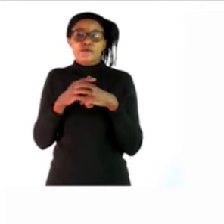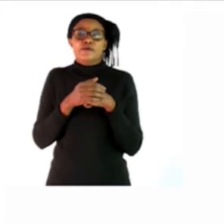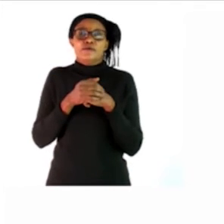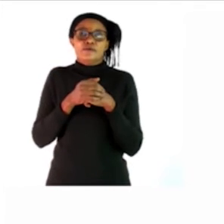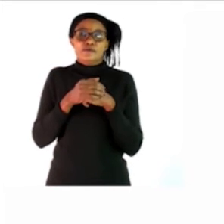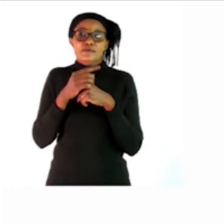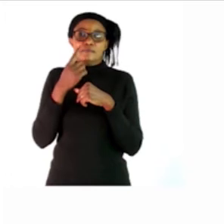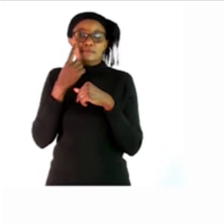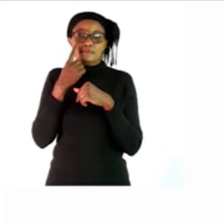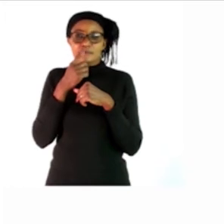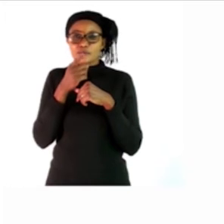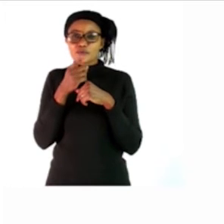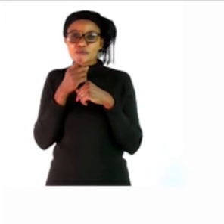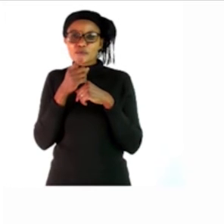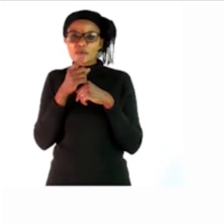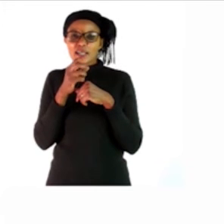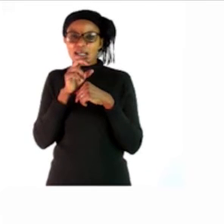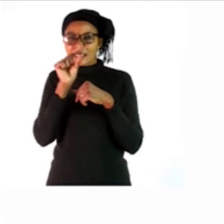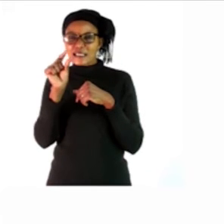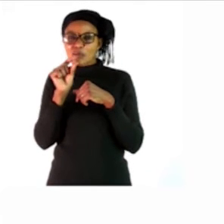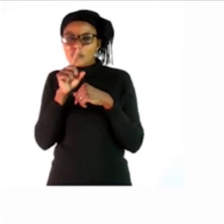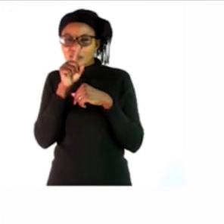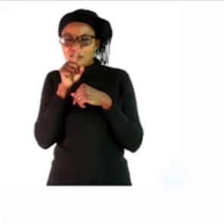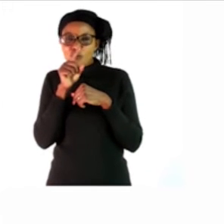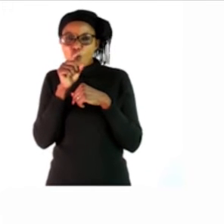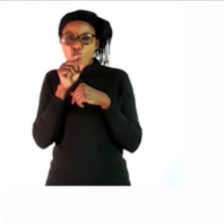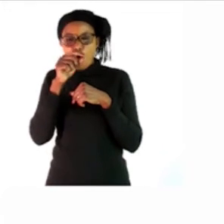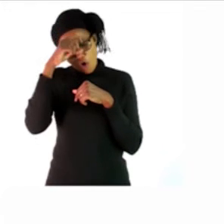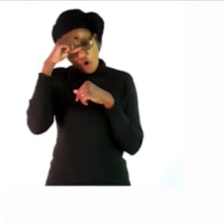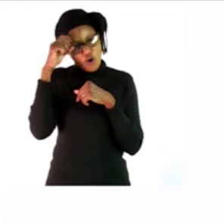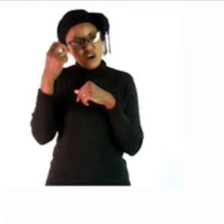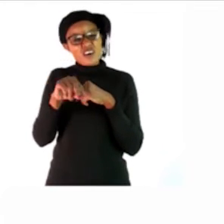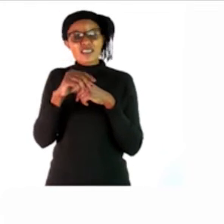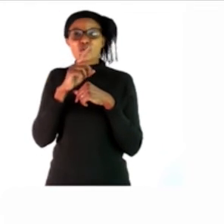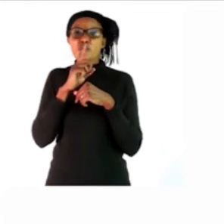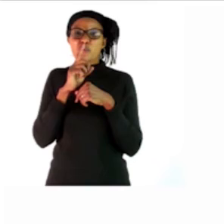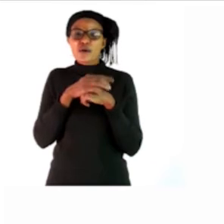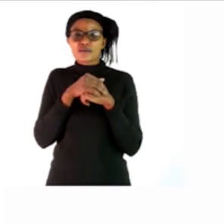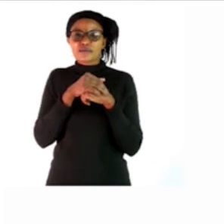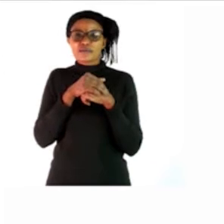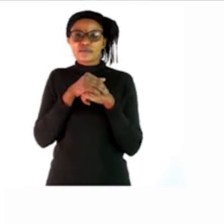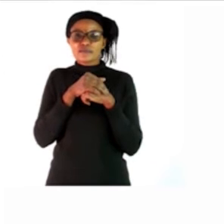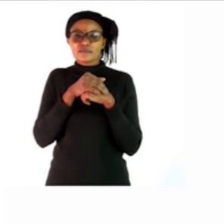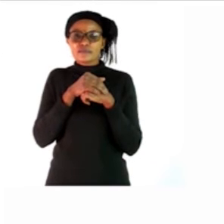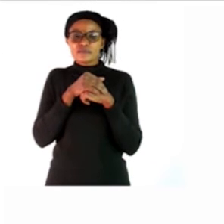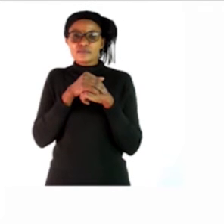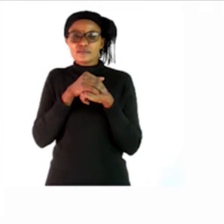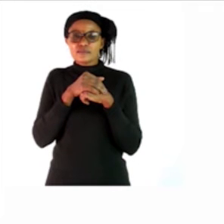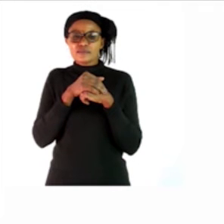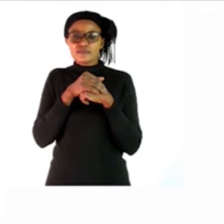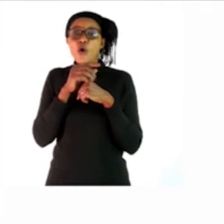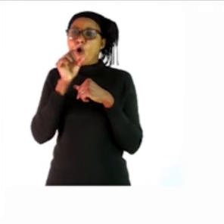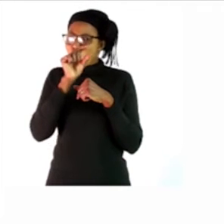Let's look at that words there. Hot. Will we circle the word, or